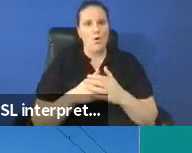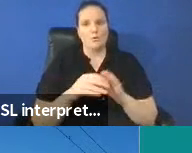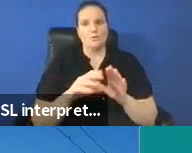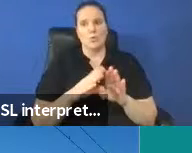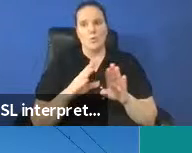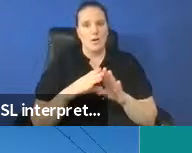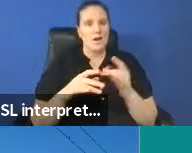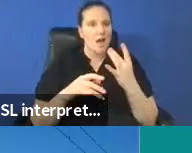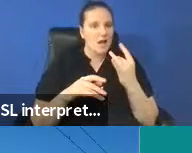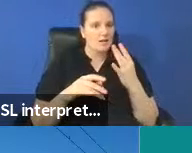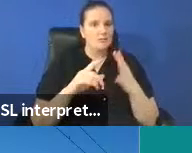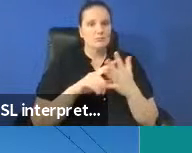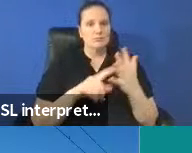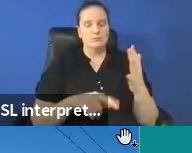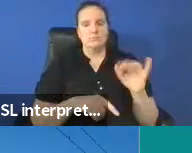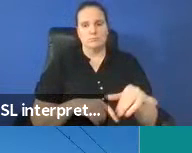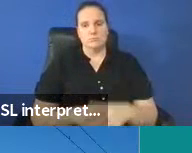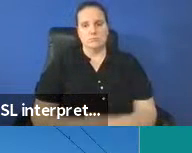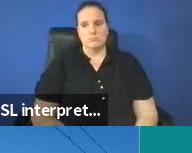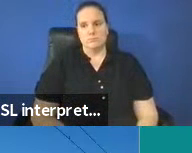alighting.